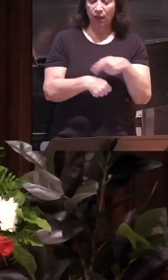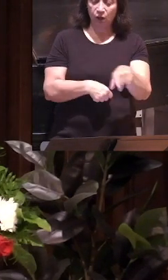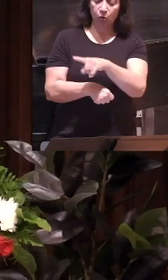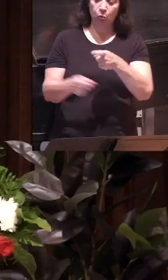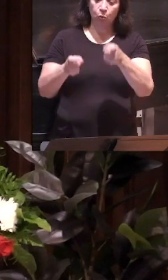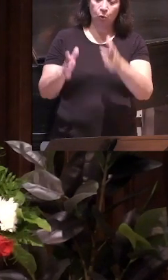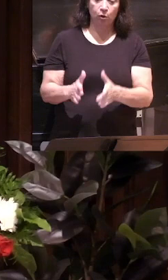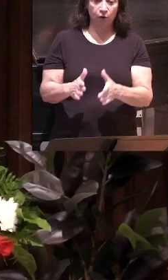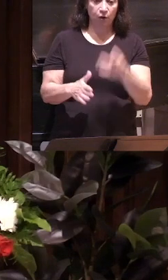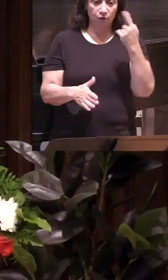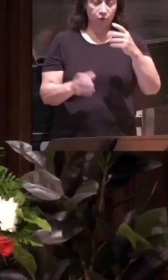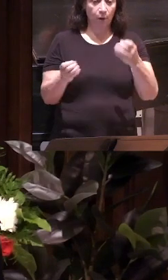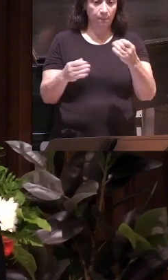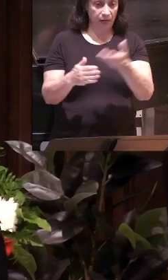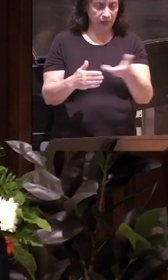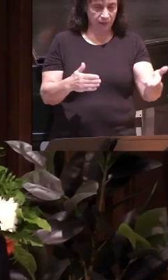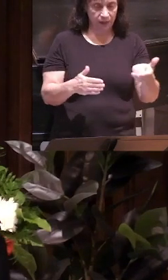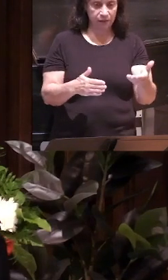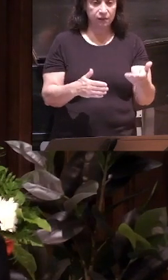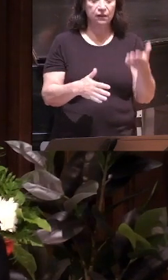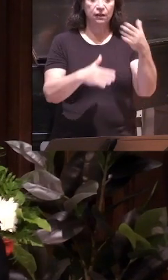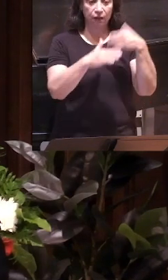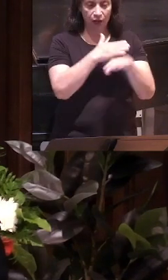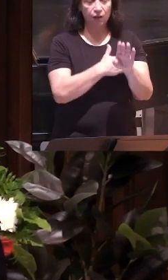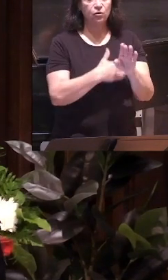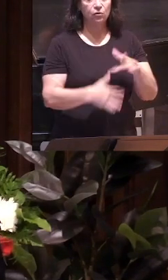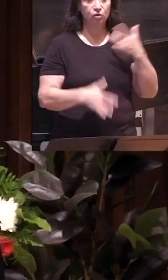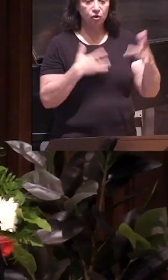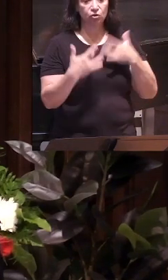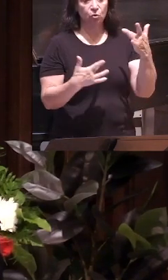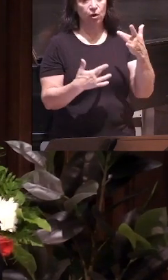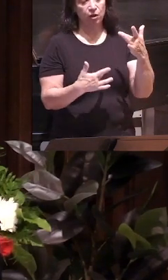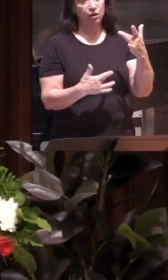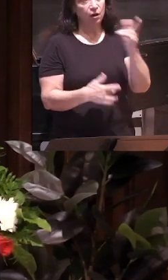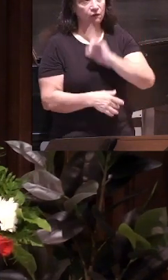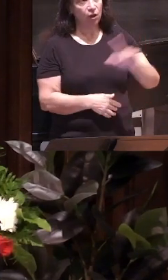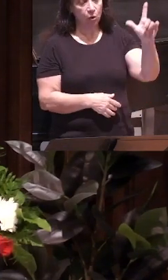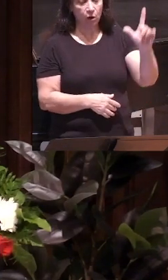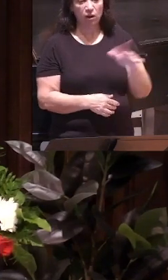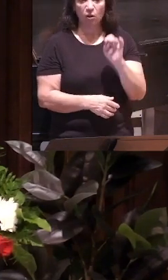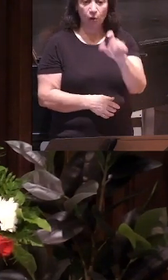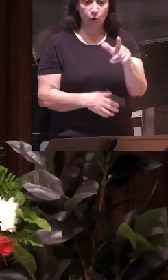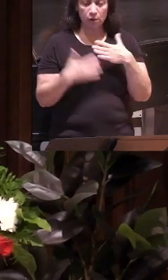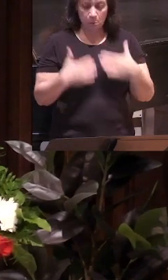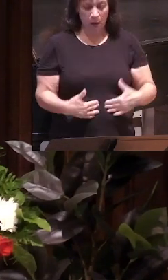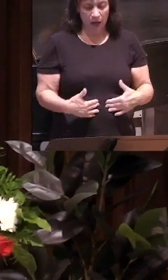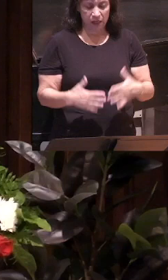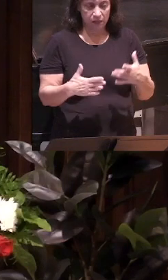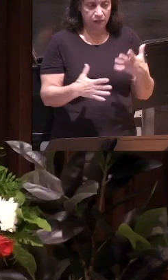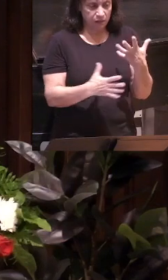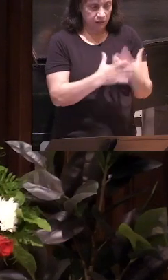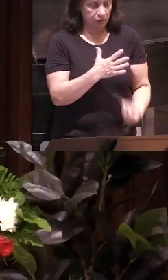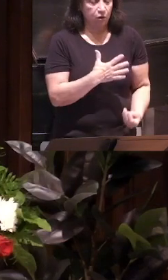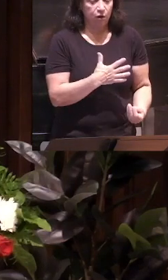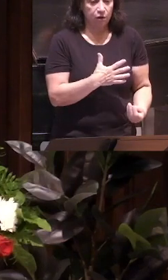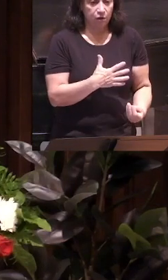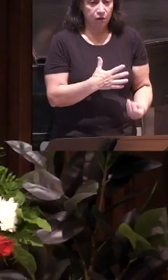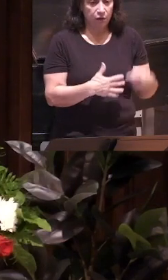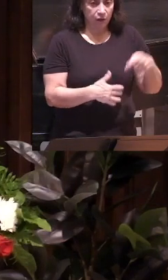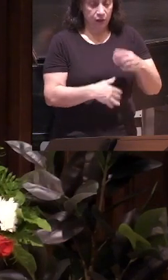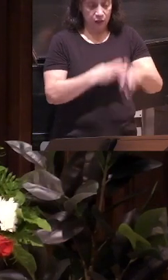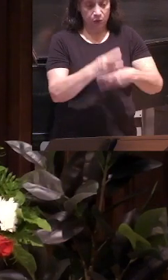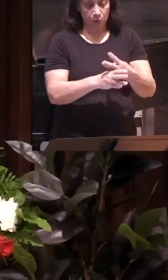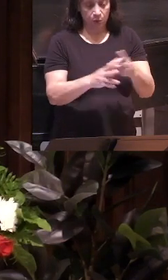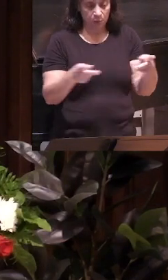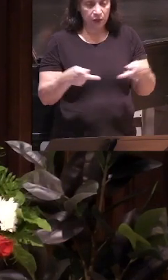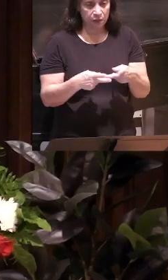many things. Enter thou into the joy of thy Lord." Earl's body has physically left this worldly